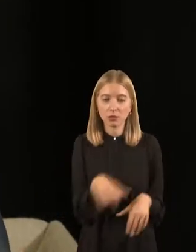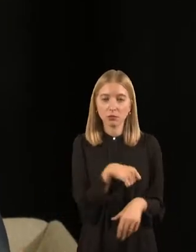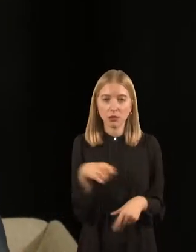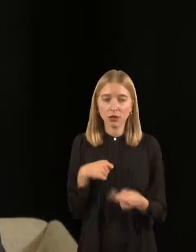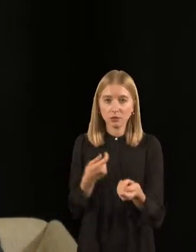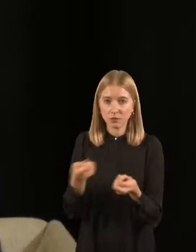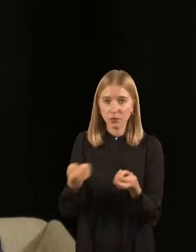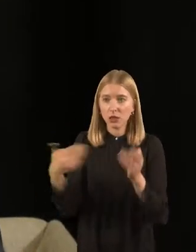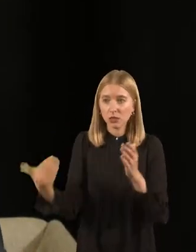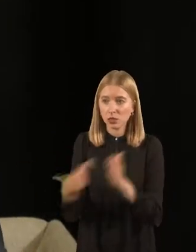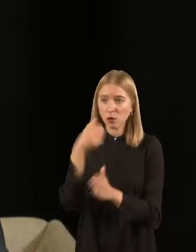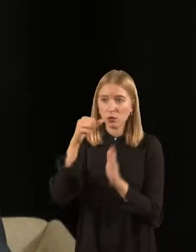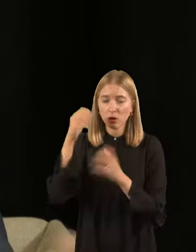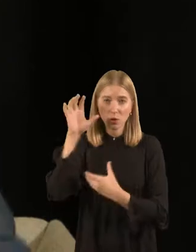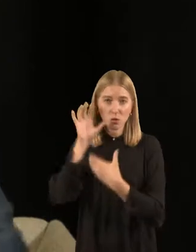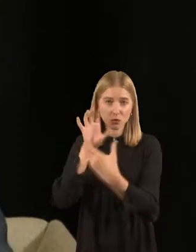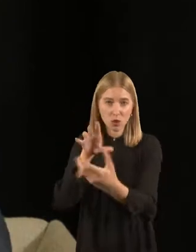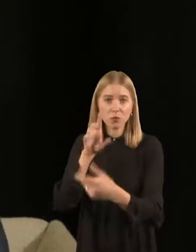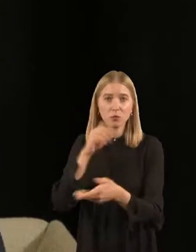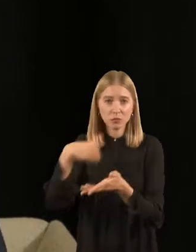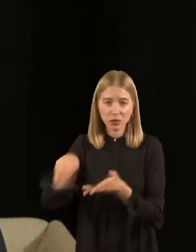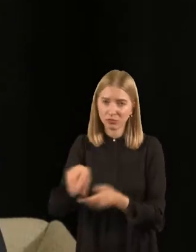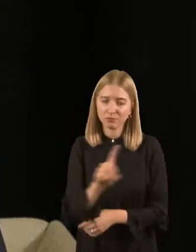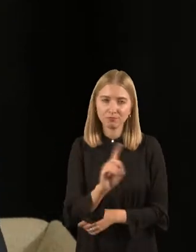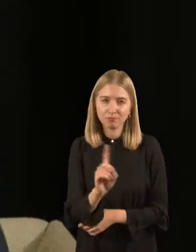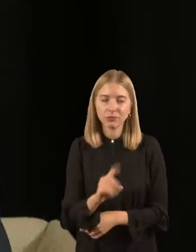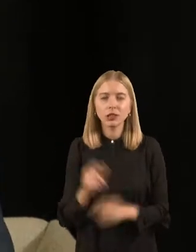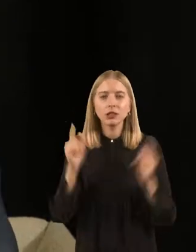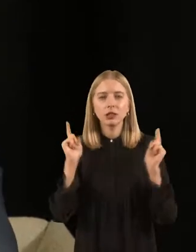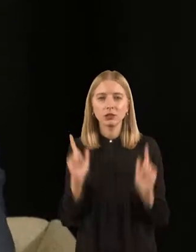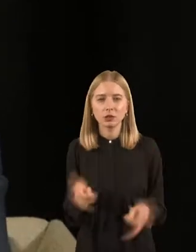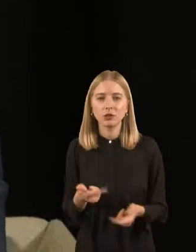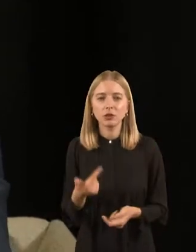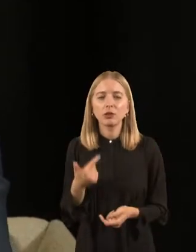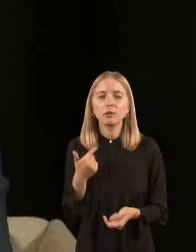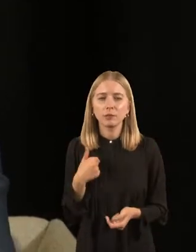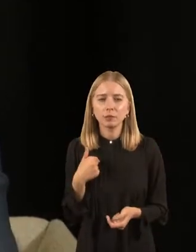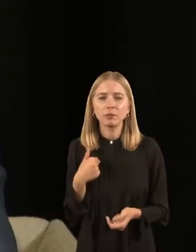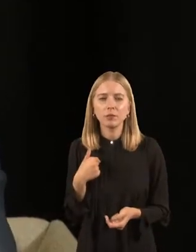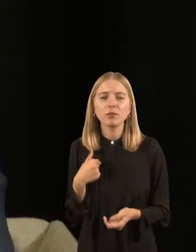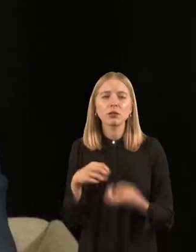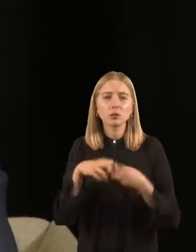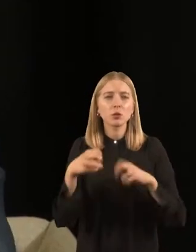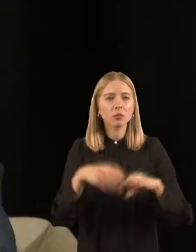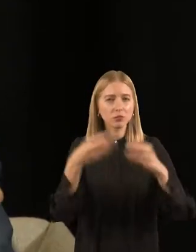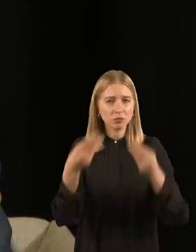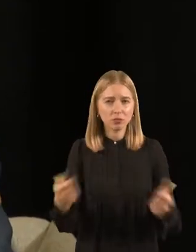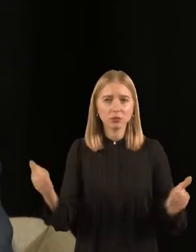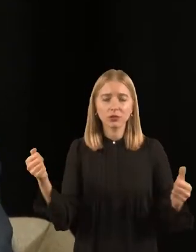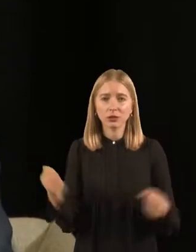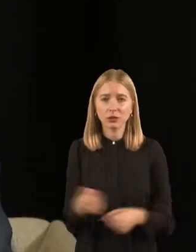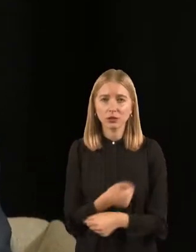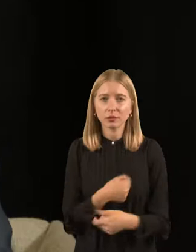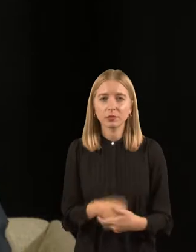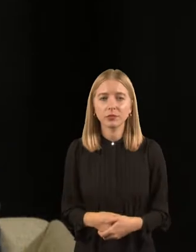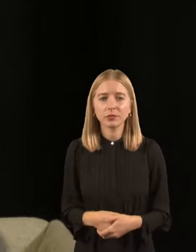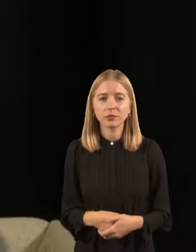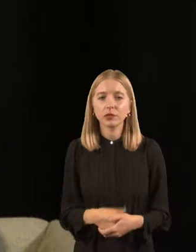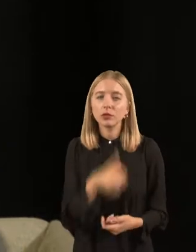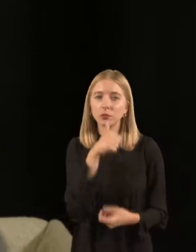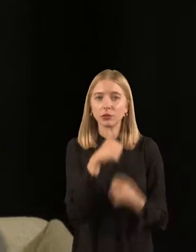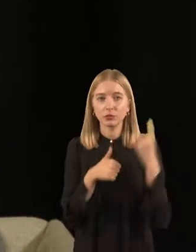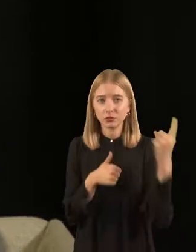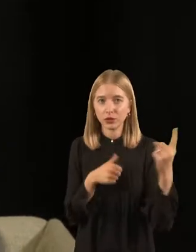the question is, do they have a future? Are they capable of buying new, less